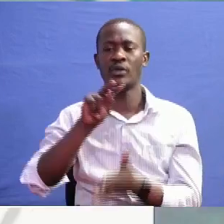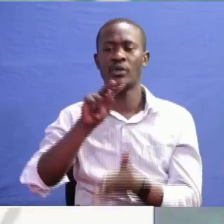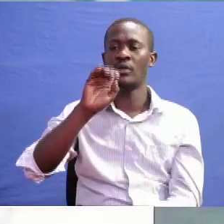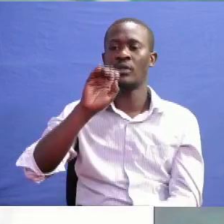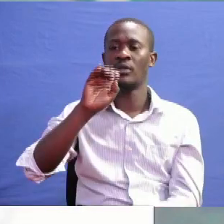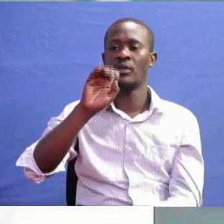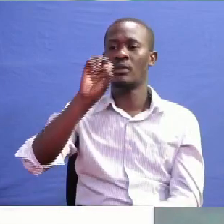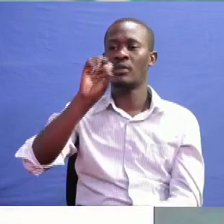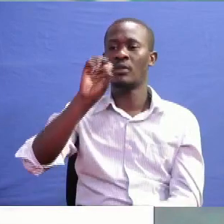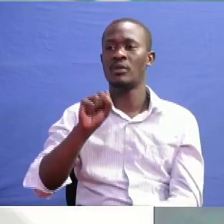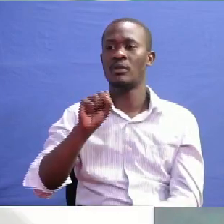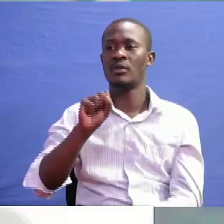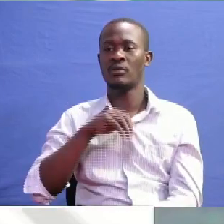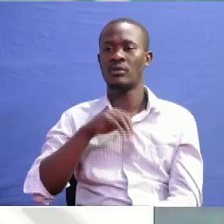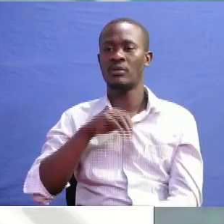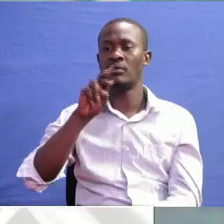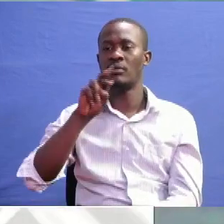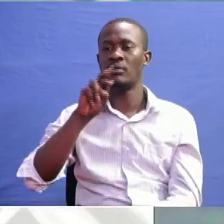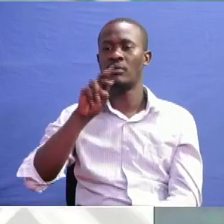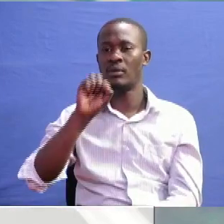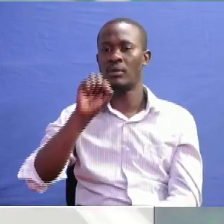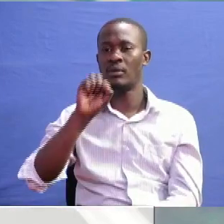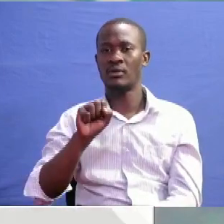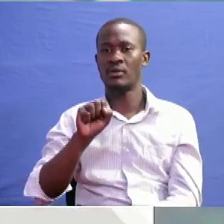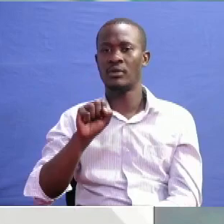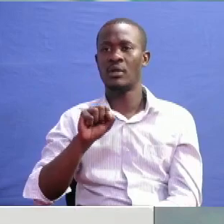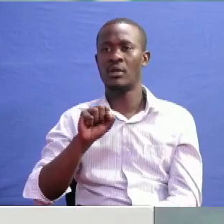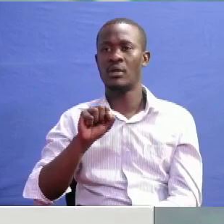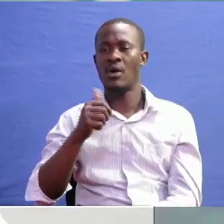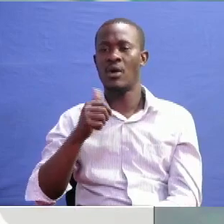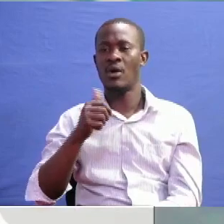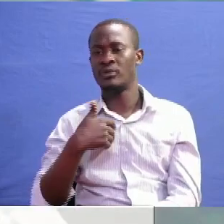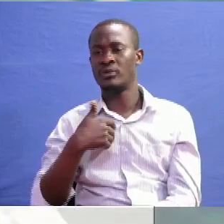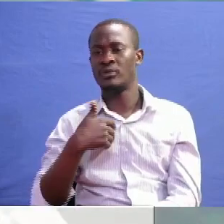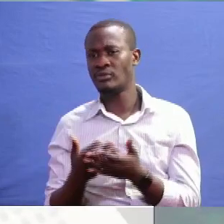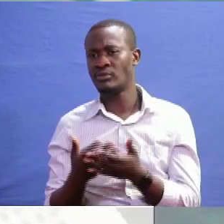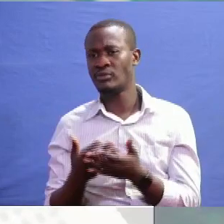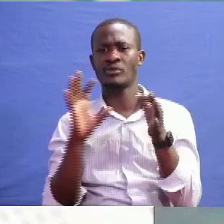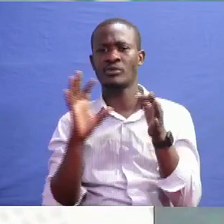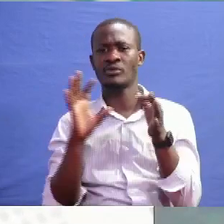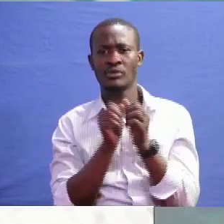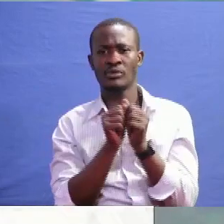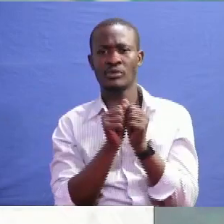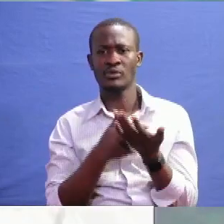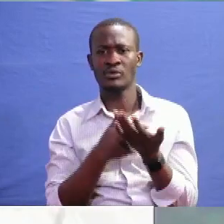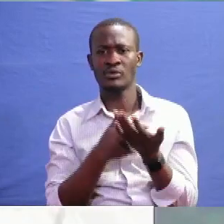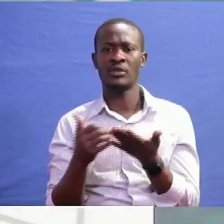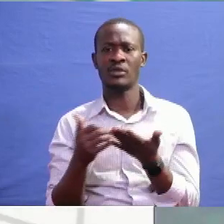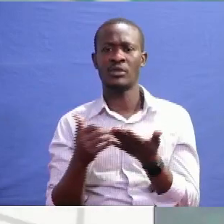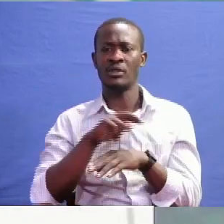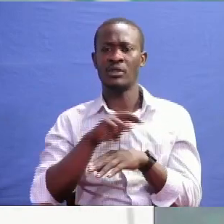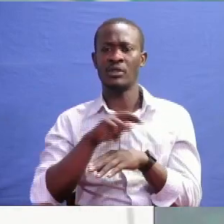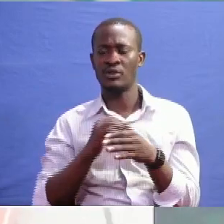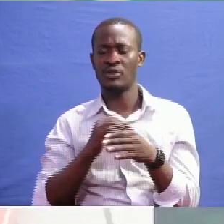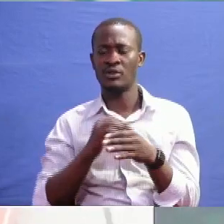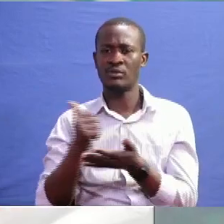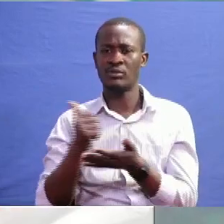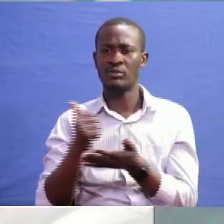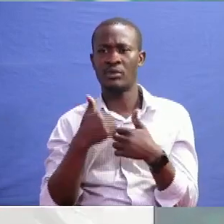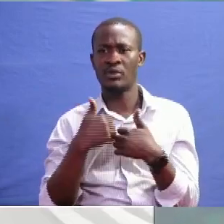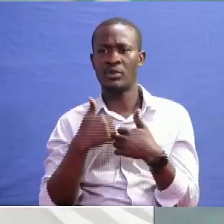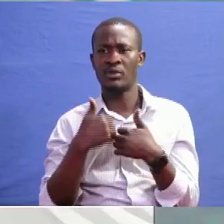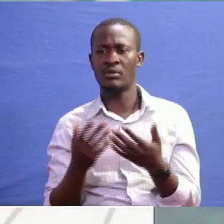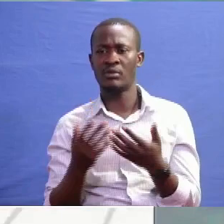is MIS for the Ministry of Education. We have connections with NEA, National Employment Authority. We now have a connection